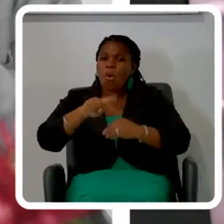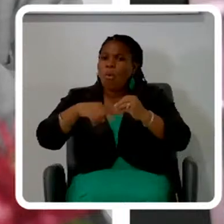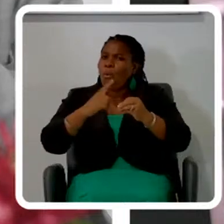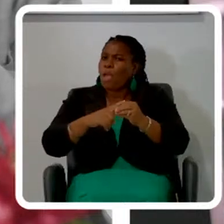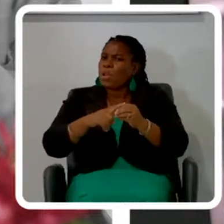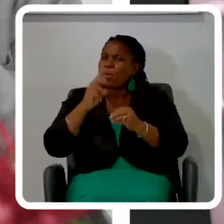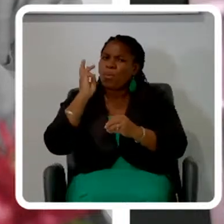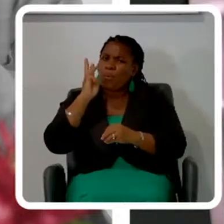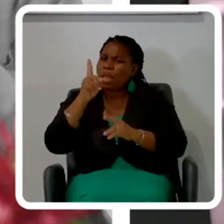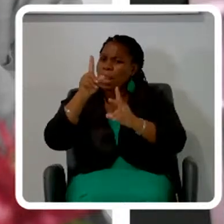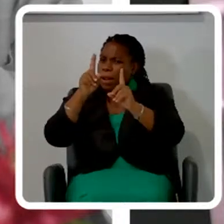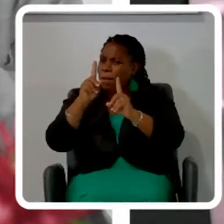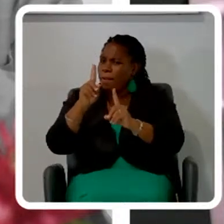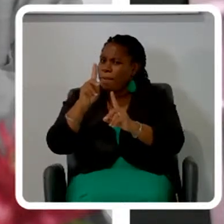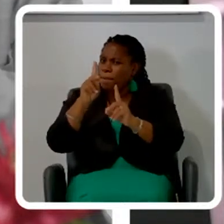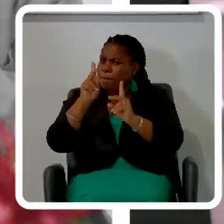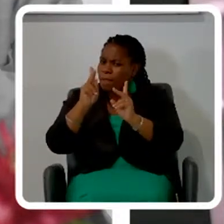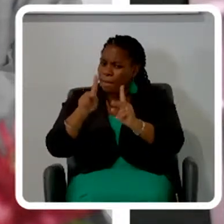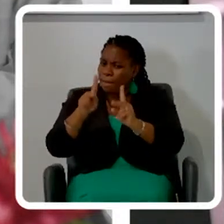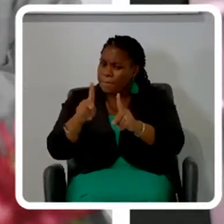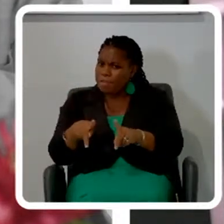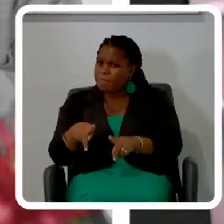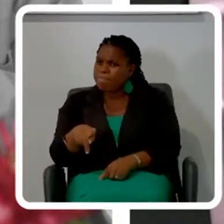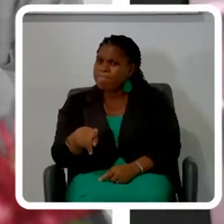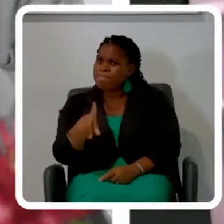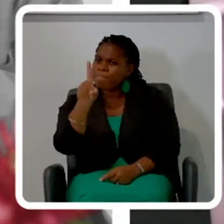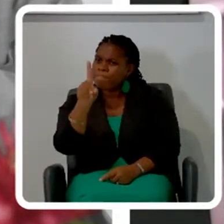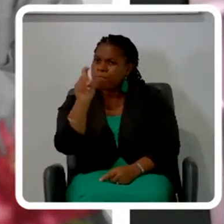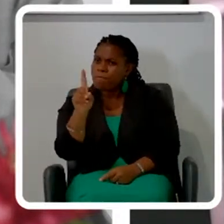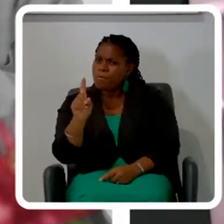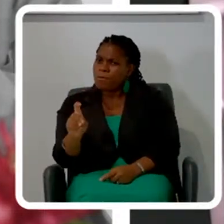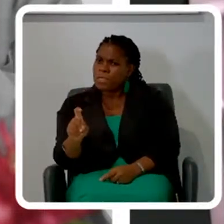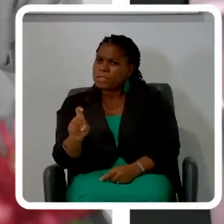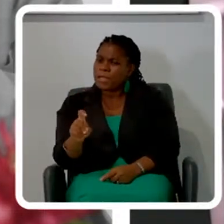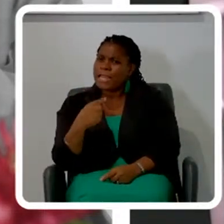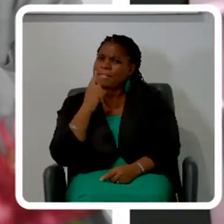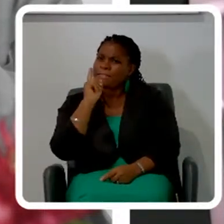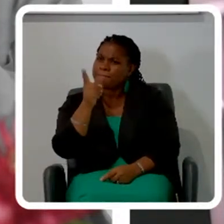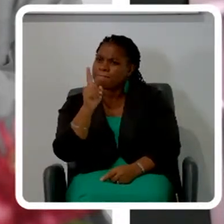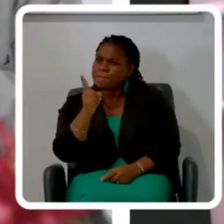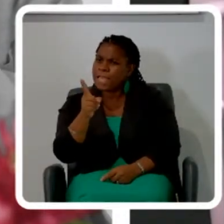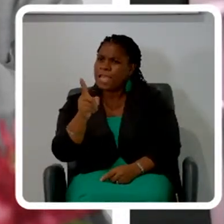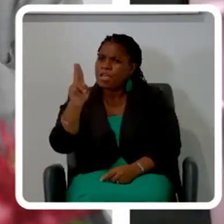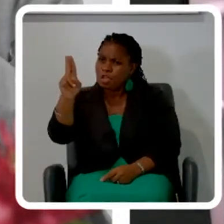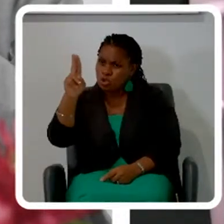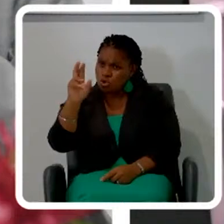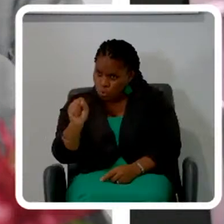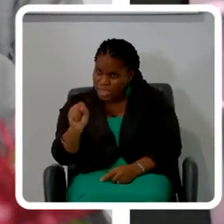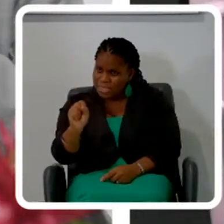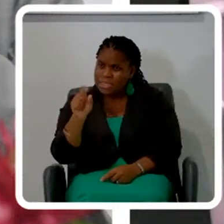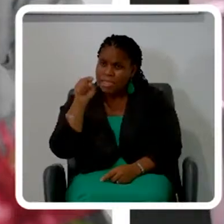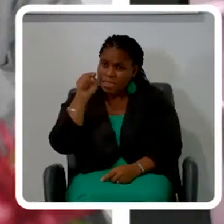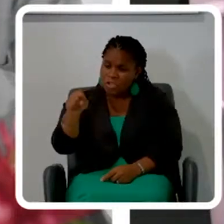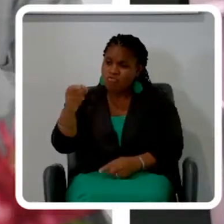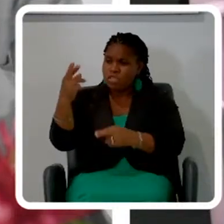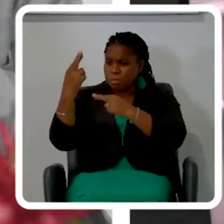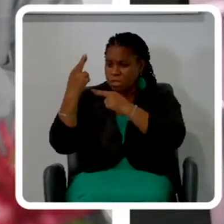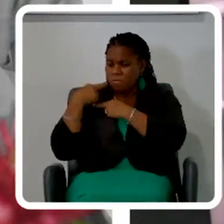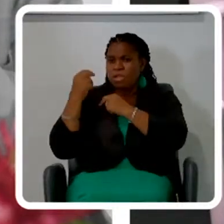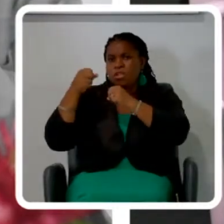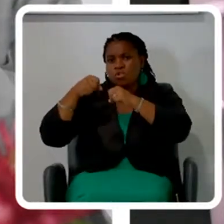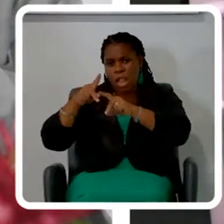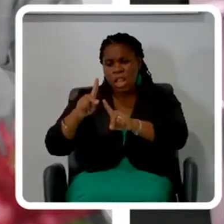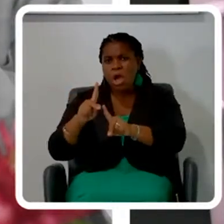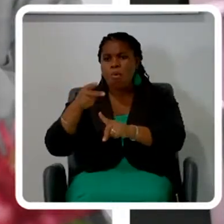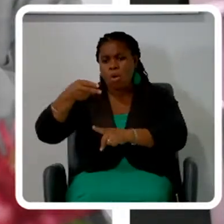States accountable for their role in failing to monitor the through exports and the things that come into the region